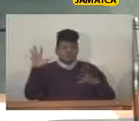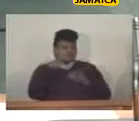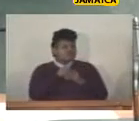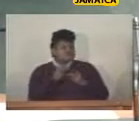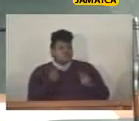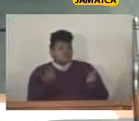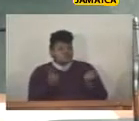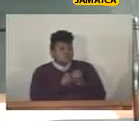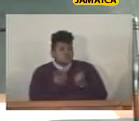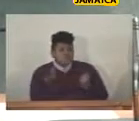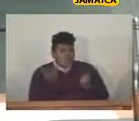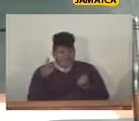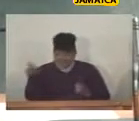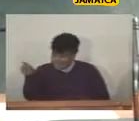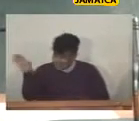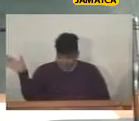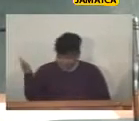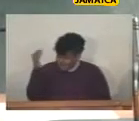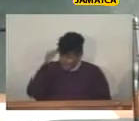earning.